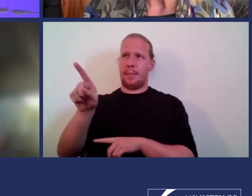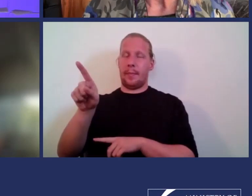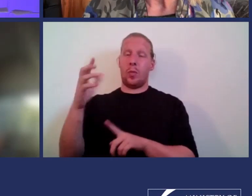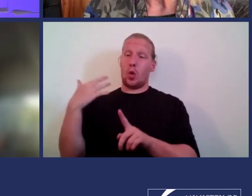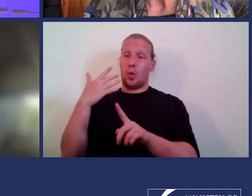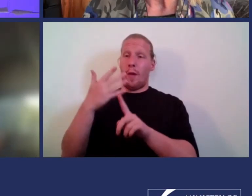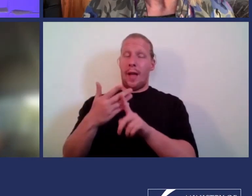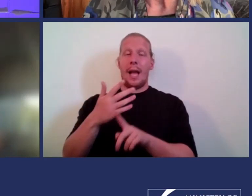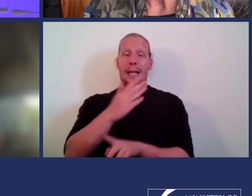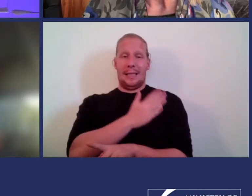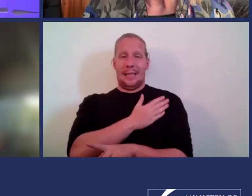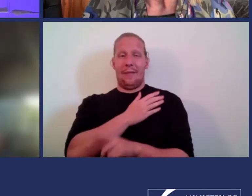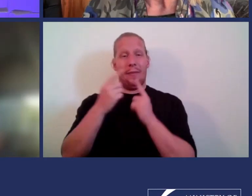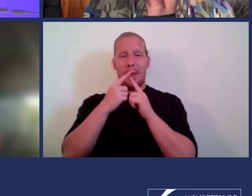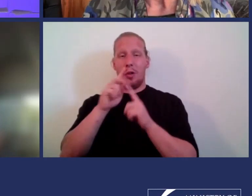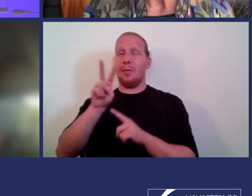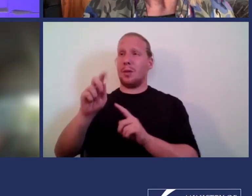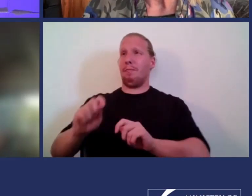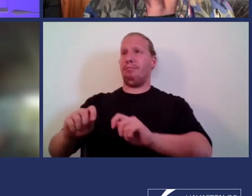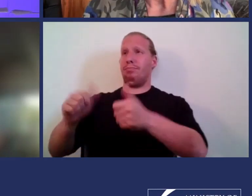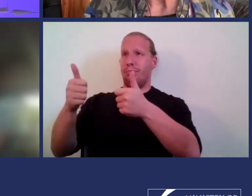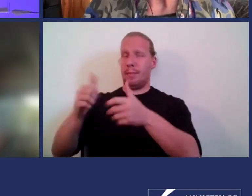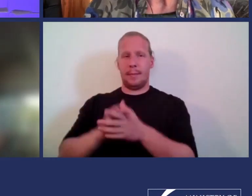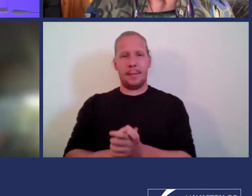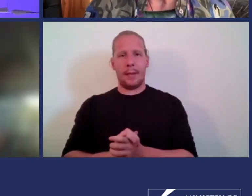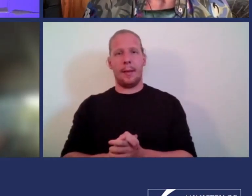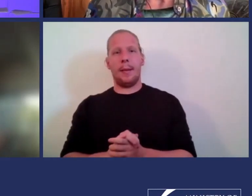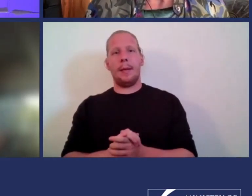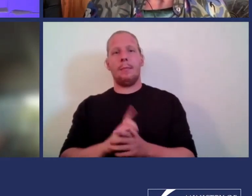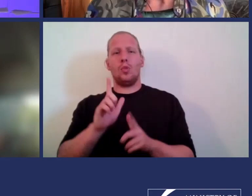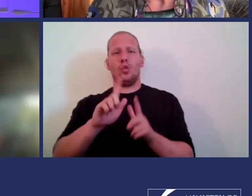far looks very good. I'll just add a little bit to that.